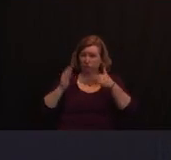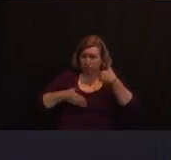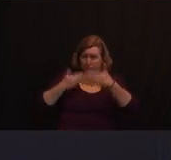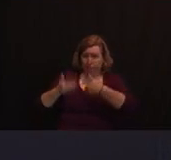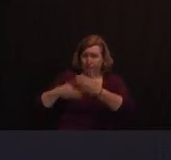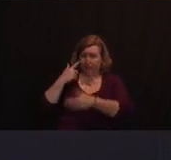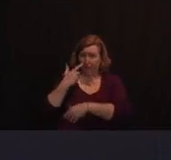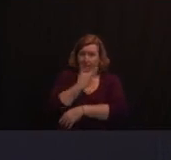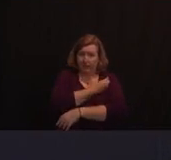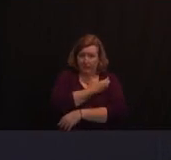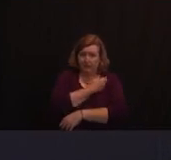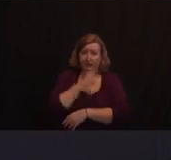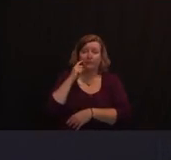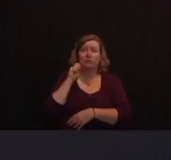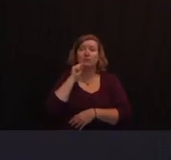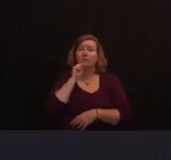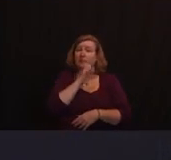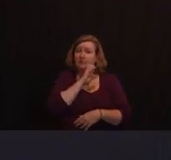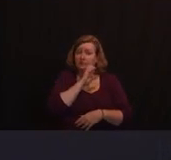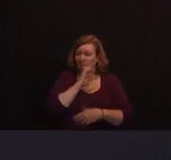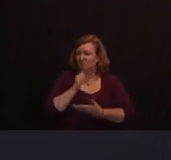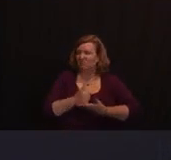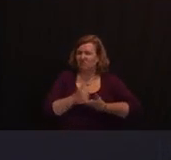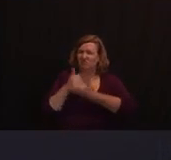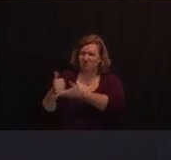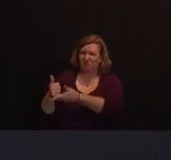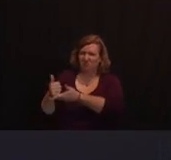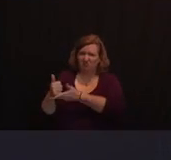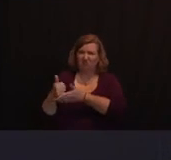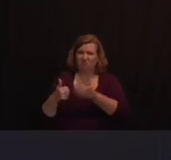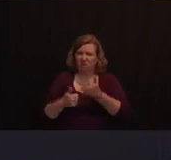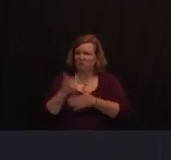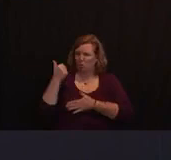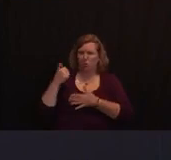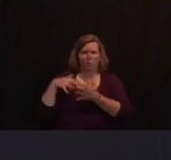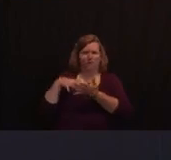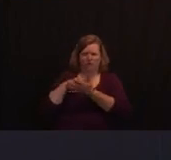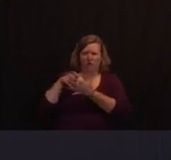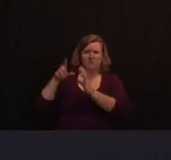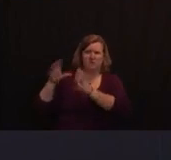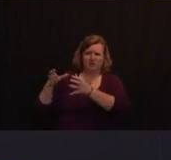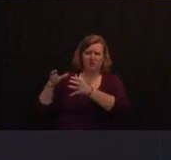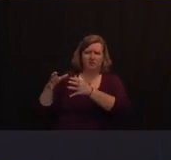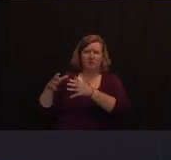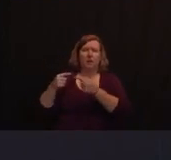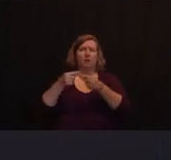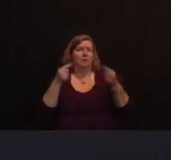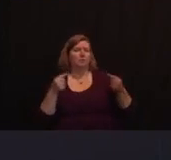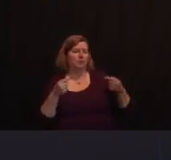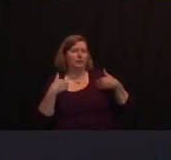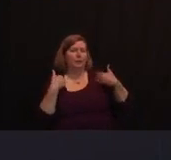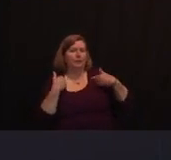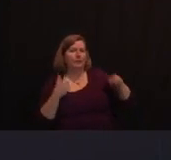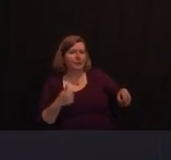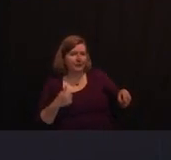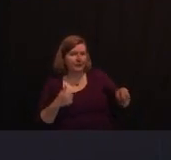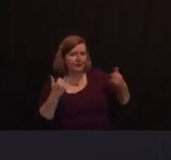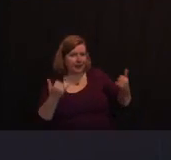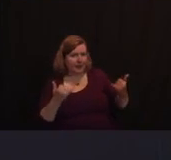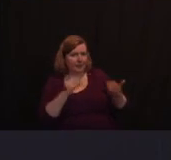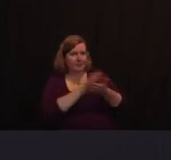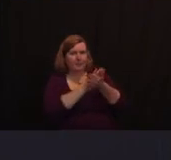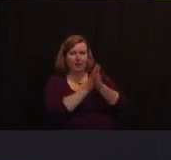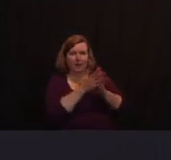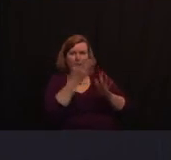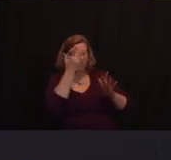vaccinating seniors on the one hand, who we know are the most vulnerable, and the flip side of that coin is a younger demographic getting sick in